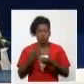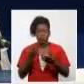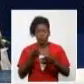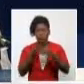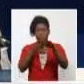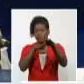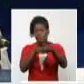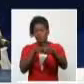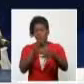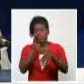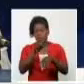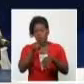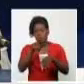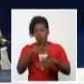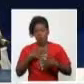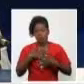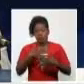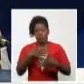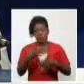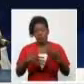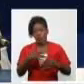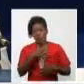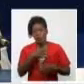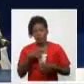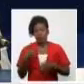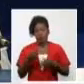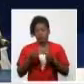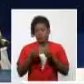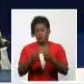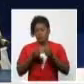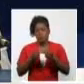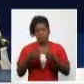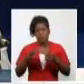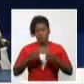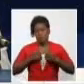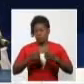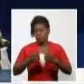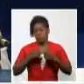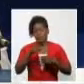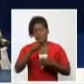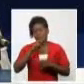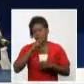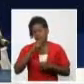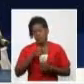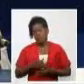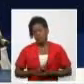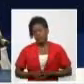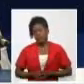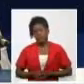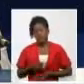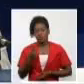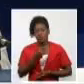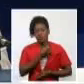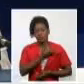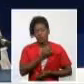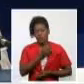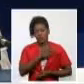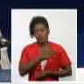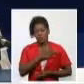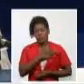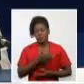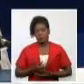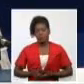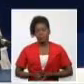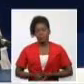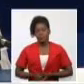He is a patient who was also bedridden, who unfortunately was taken a